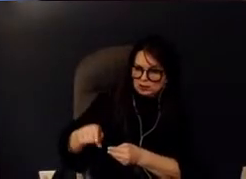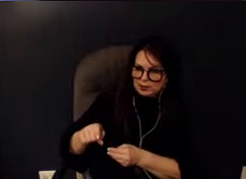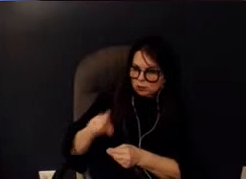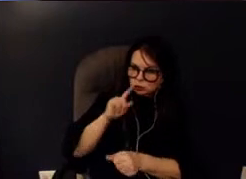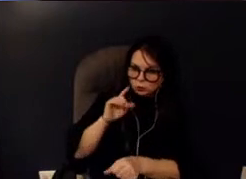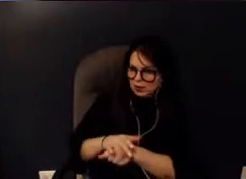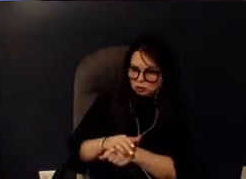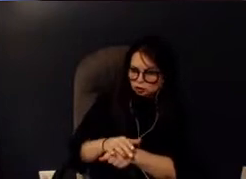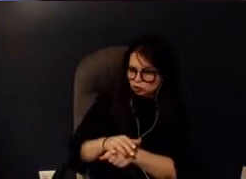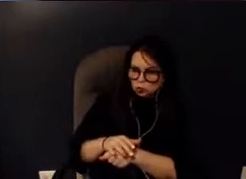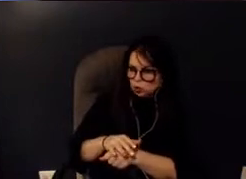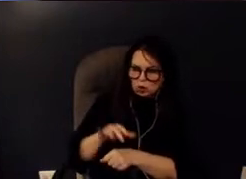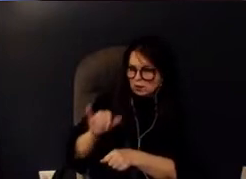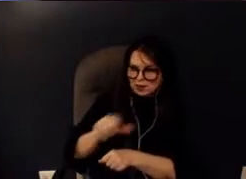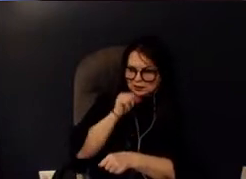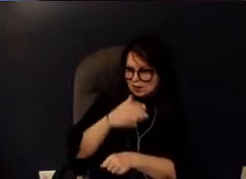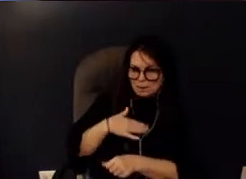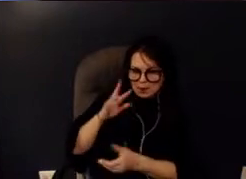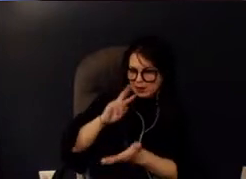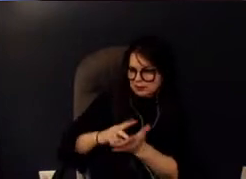intention.